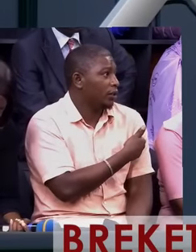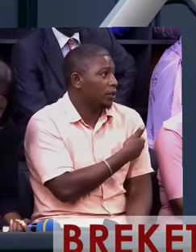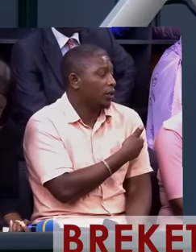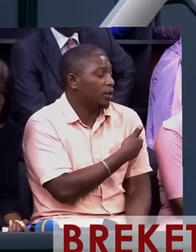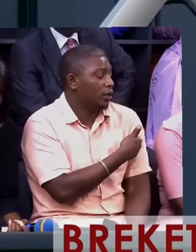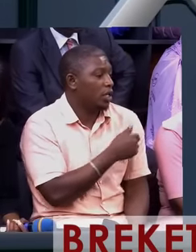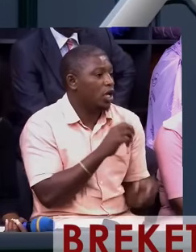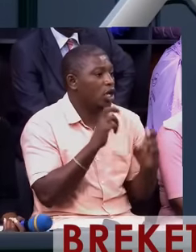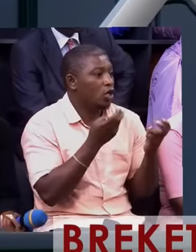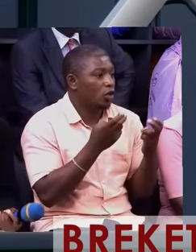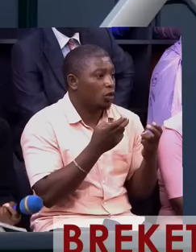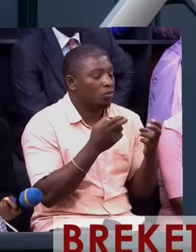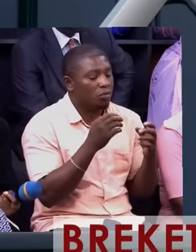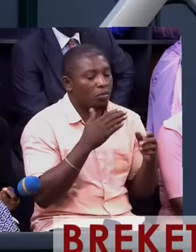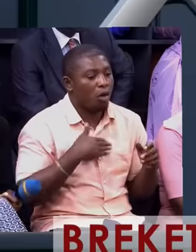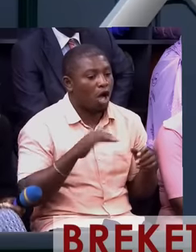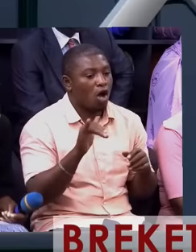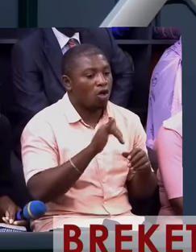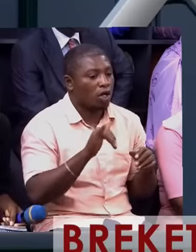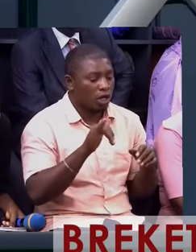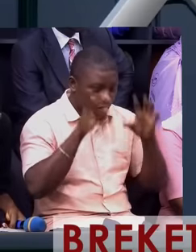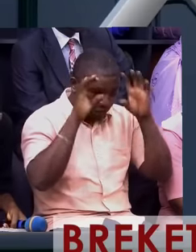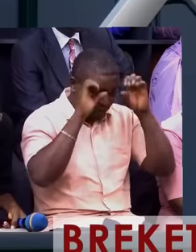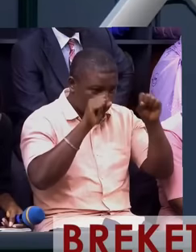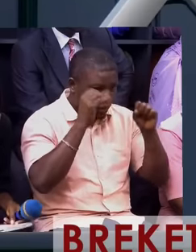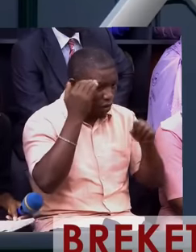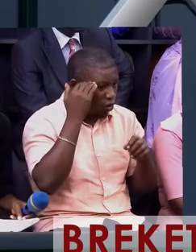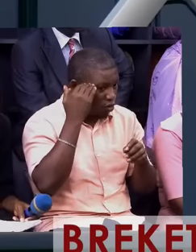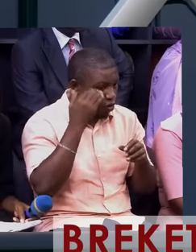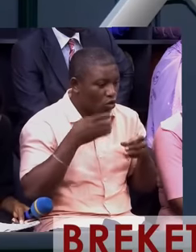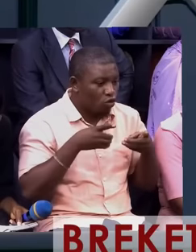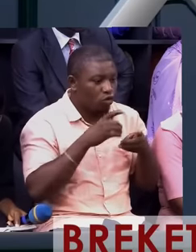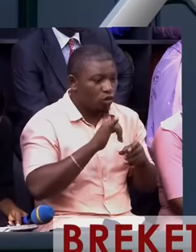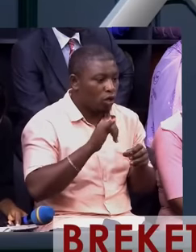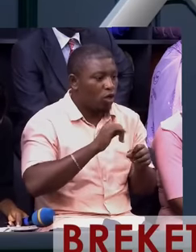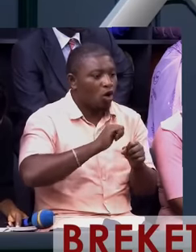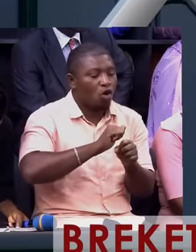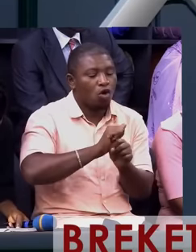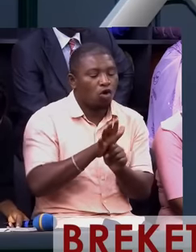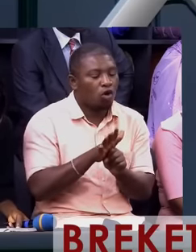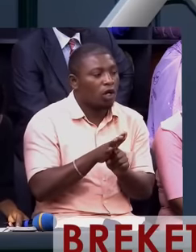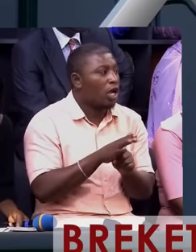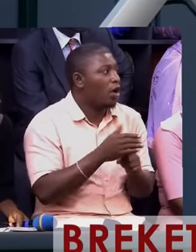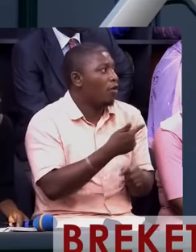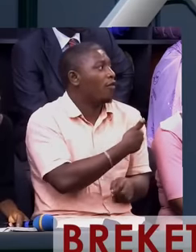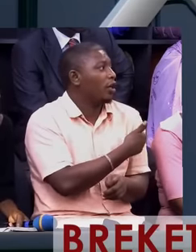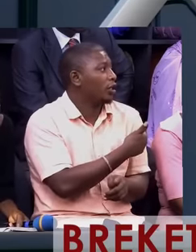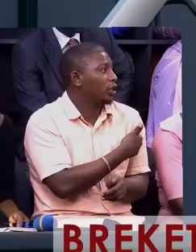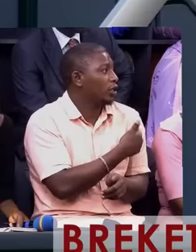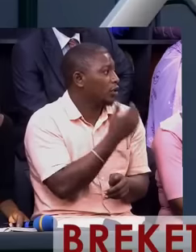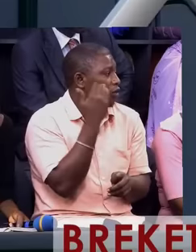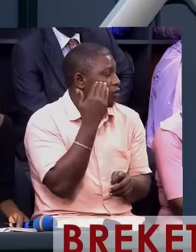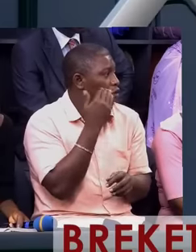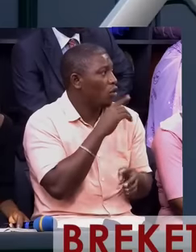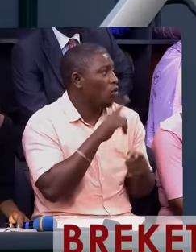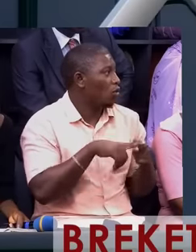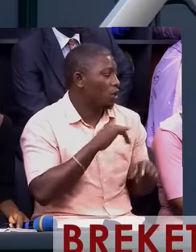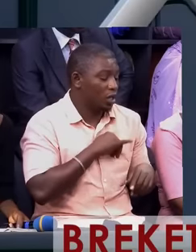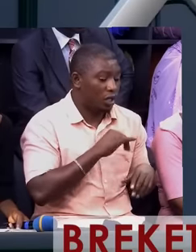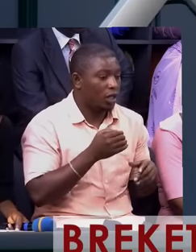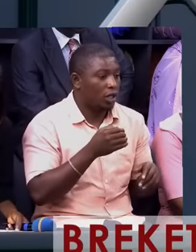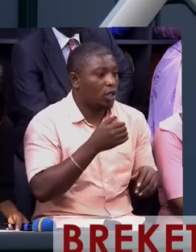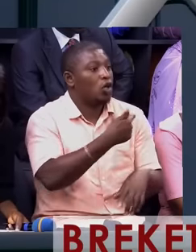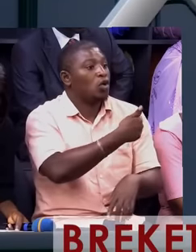issue my ordinary president you know during Corona vaccine you know when I took the